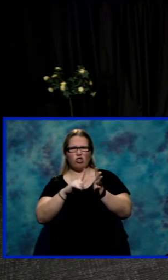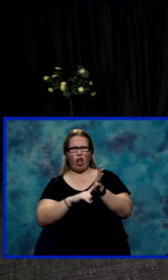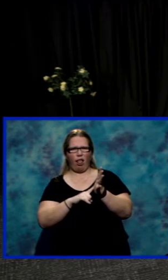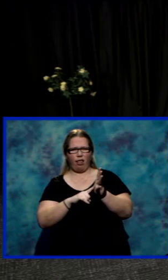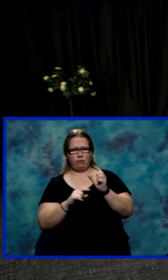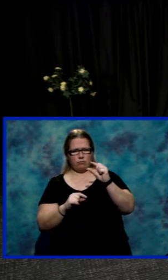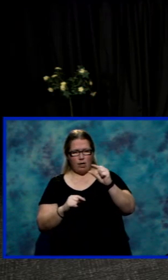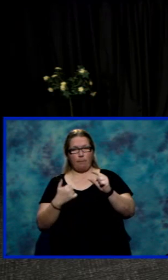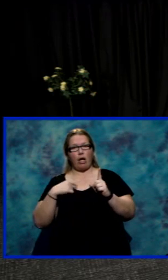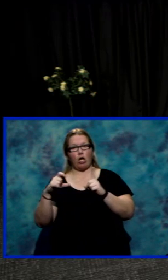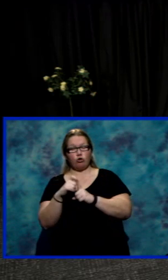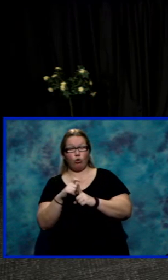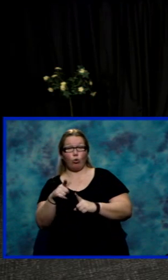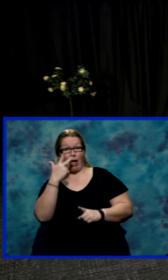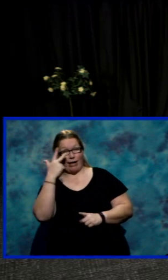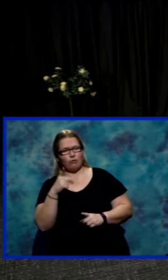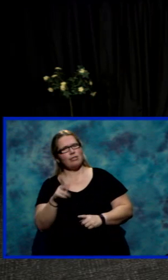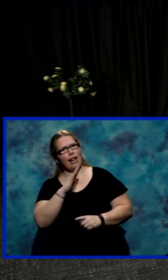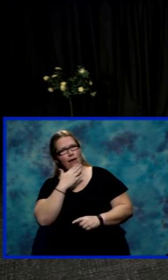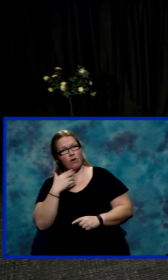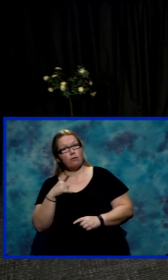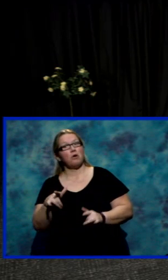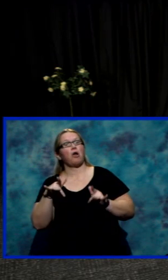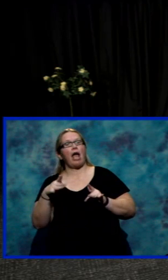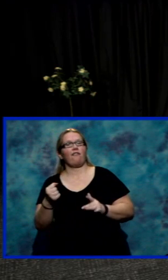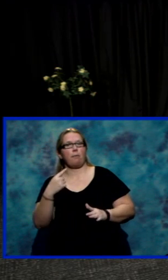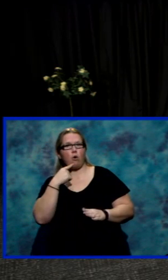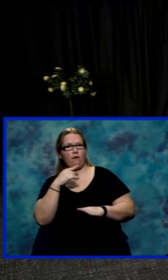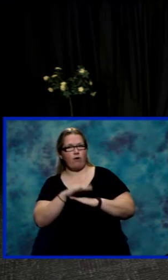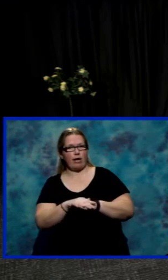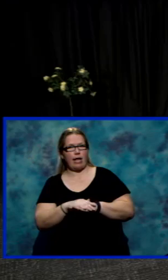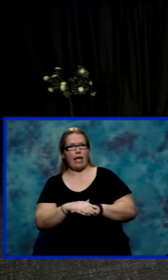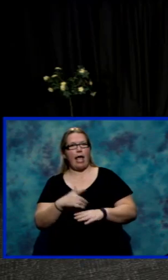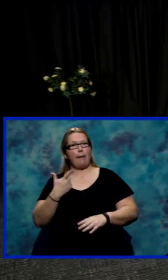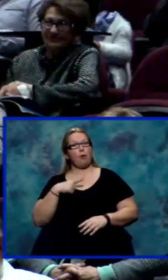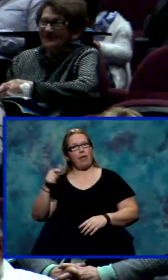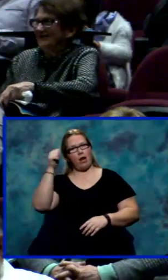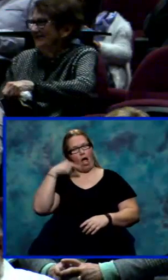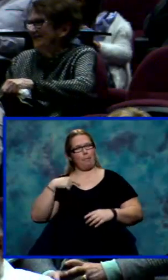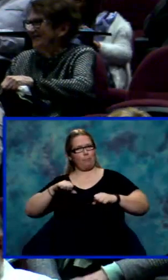My daughter, who's 18 and quite lovely, hasn't had a boyfriend because they know that I'm the president.